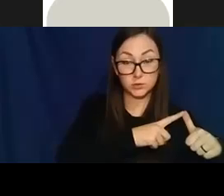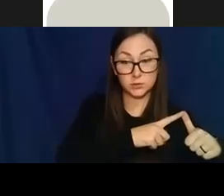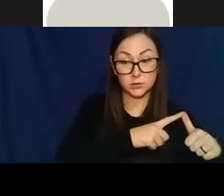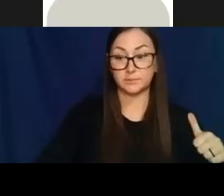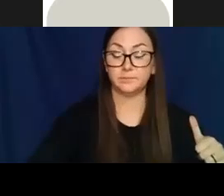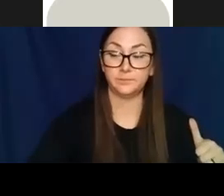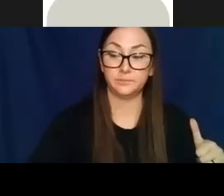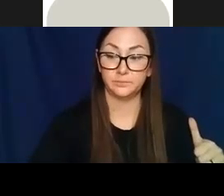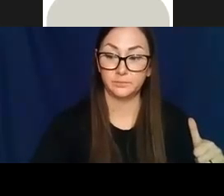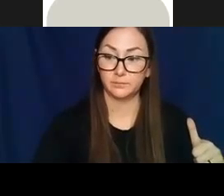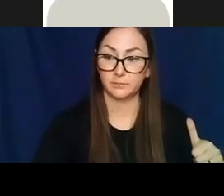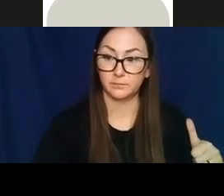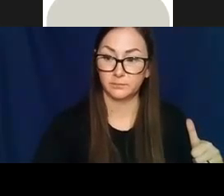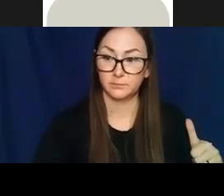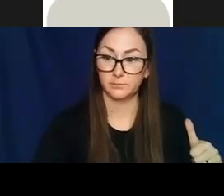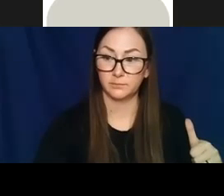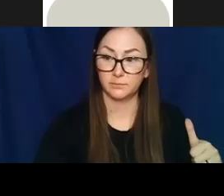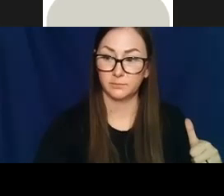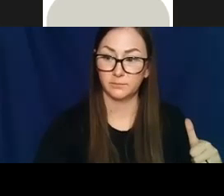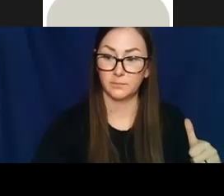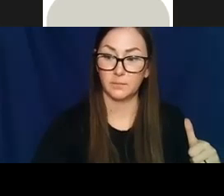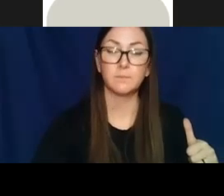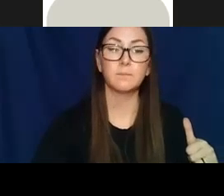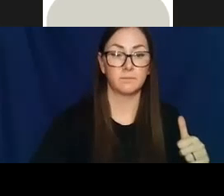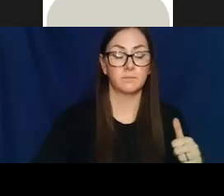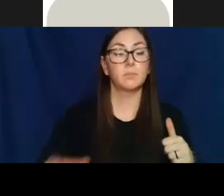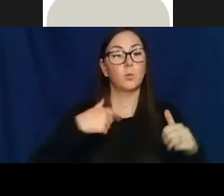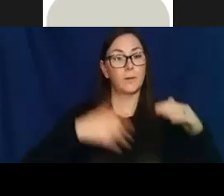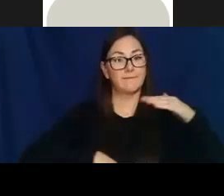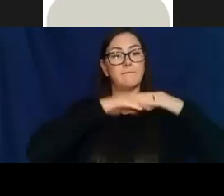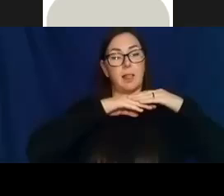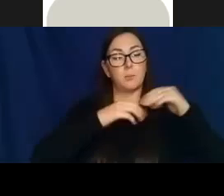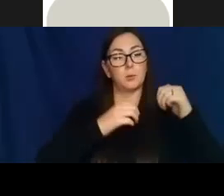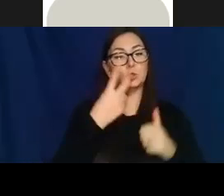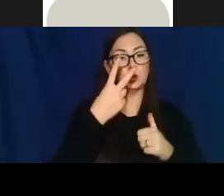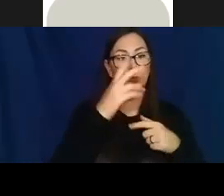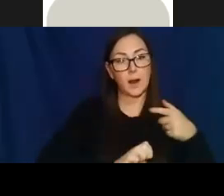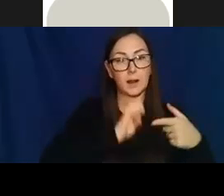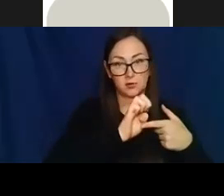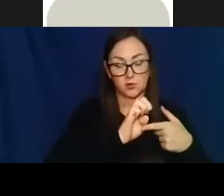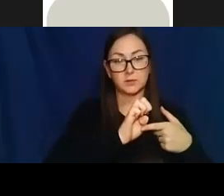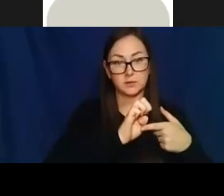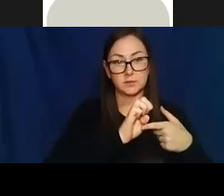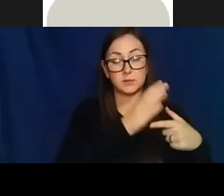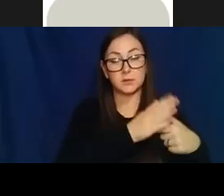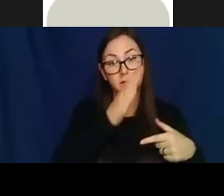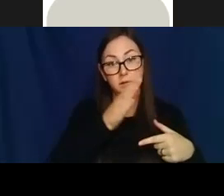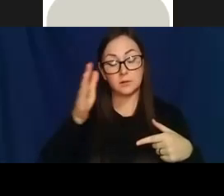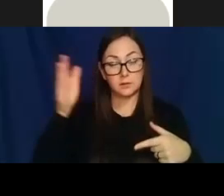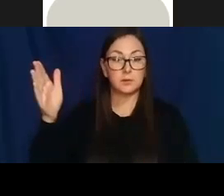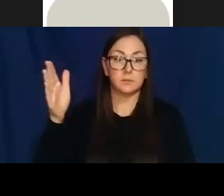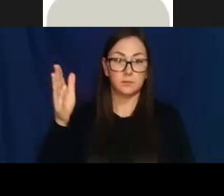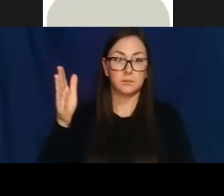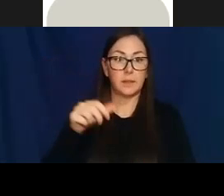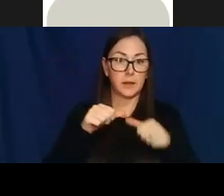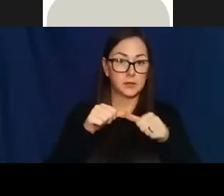the periodic table. We fill up with 2 electrons in the s, giving us 3s2, and then the final 3